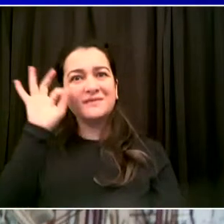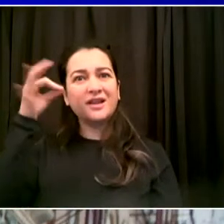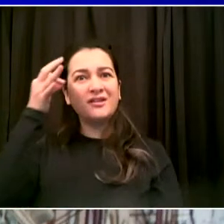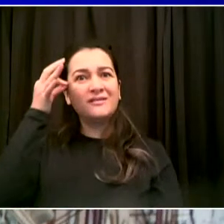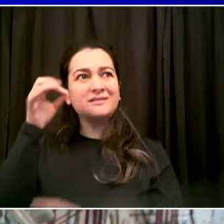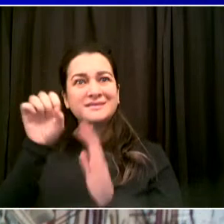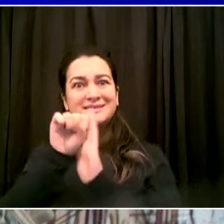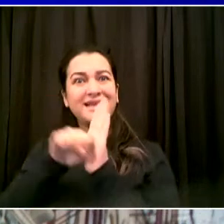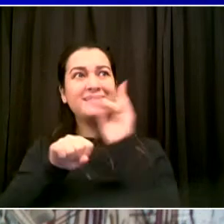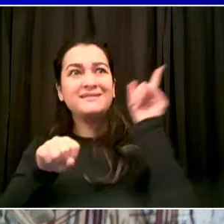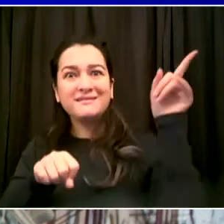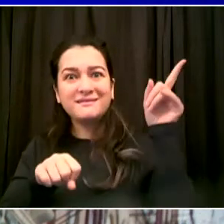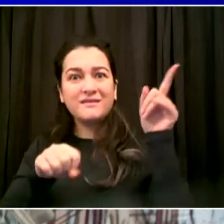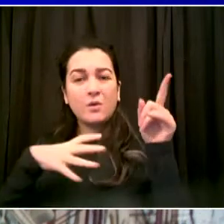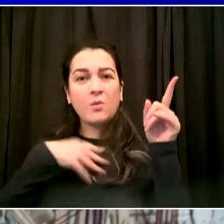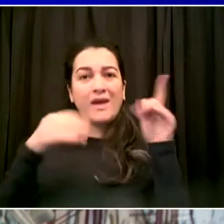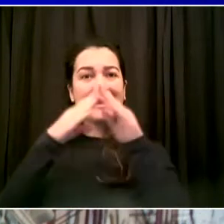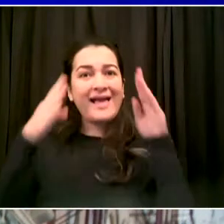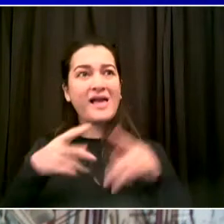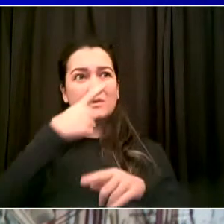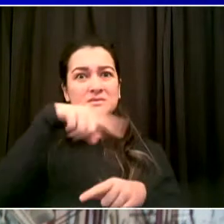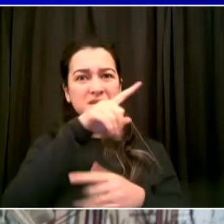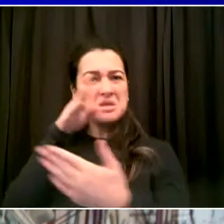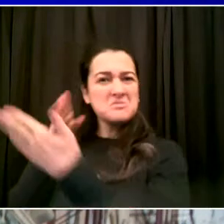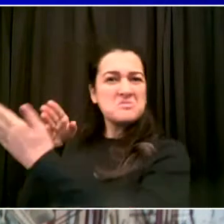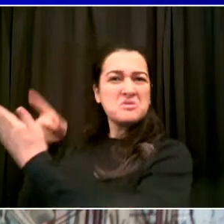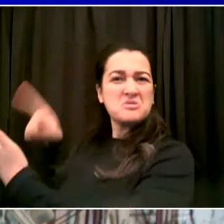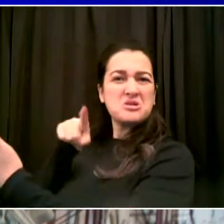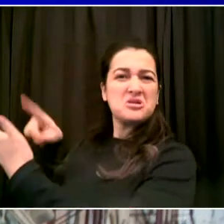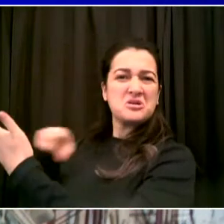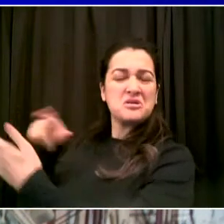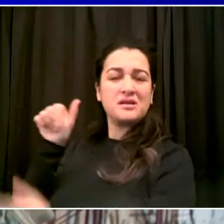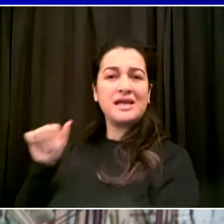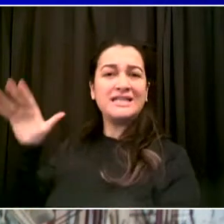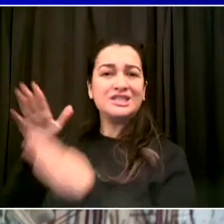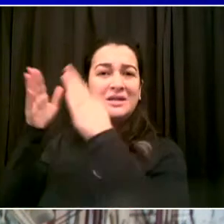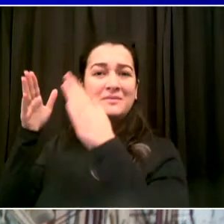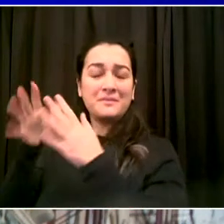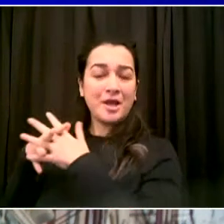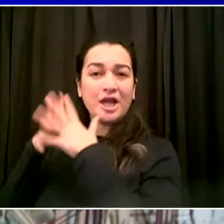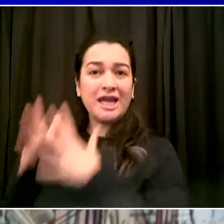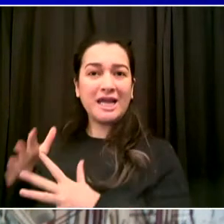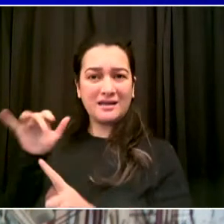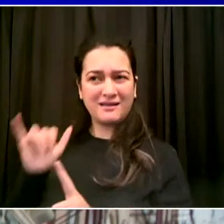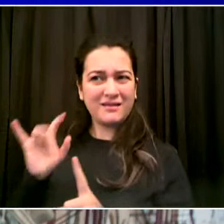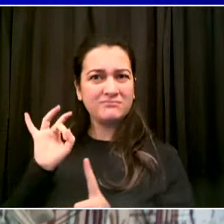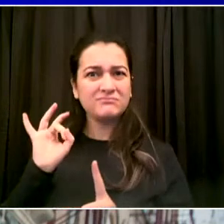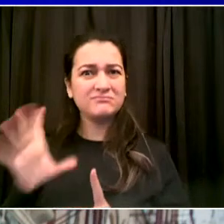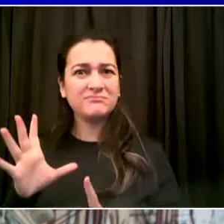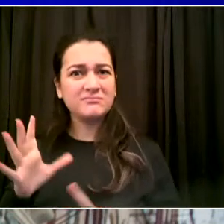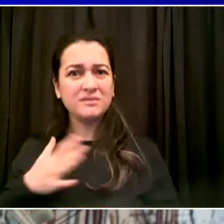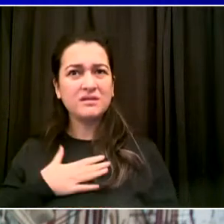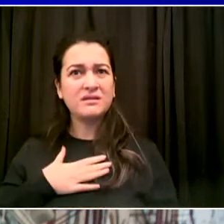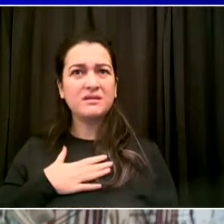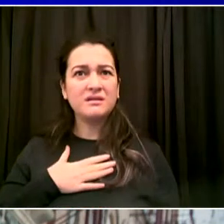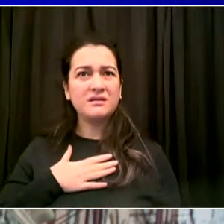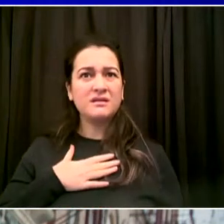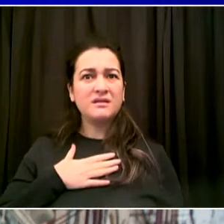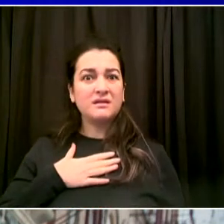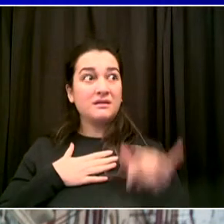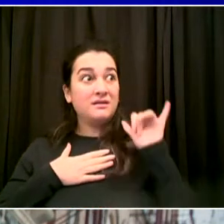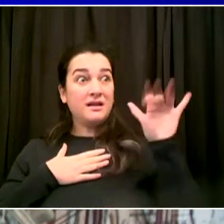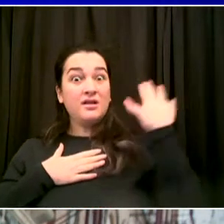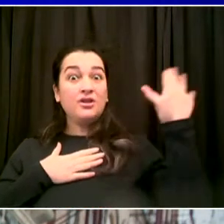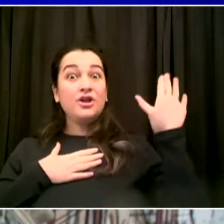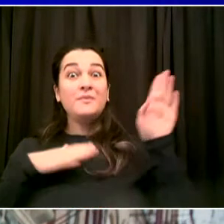painful, disgraceful way negative attitudes towards Asian communities. Absolutely unacceptable. No place for that in New York City. No place for hate in New